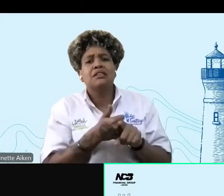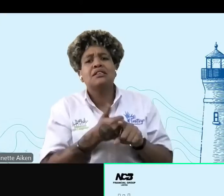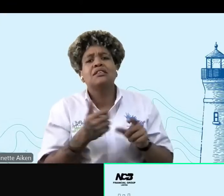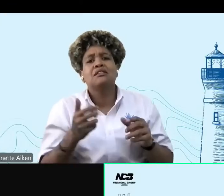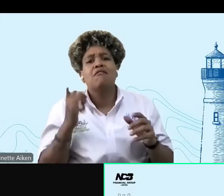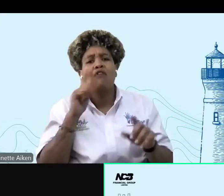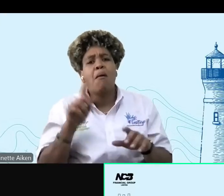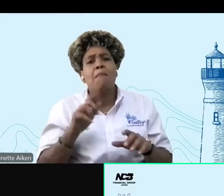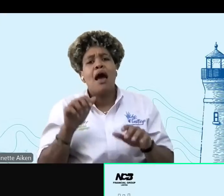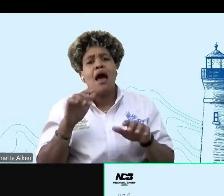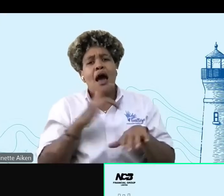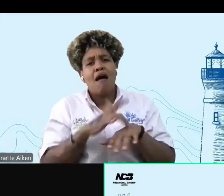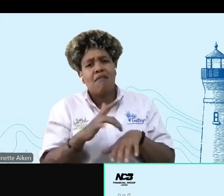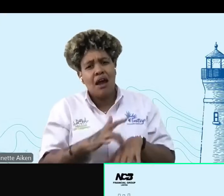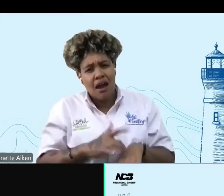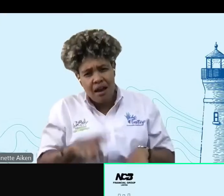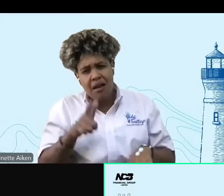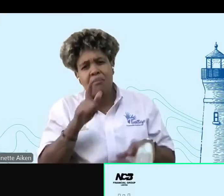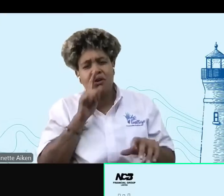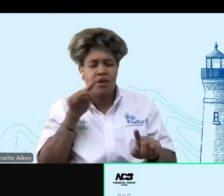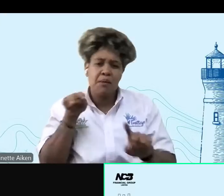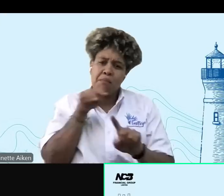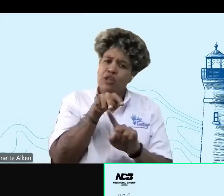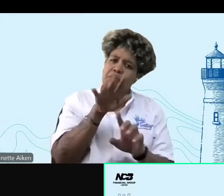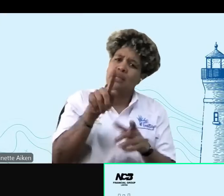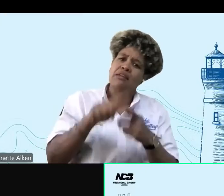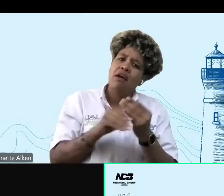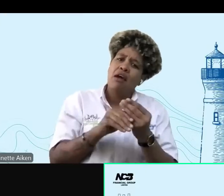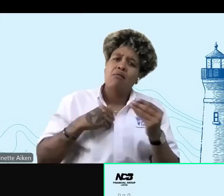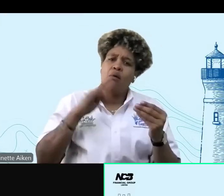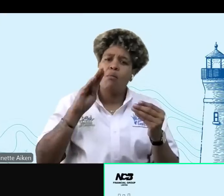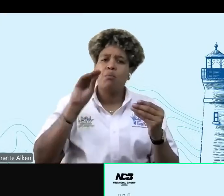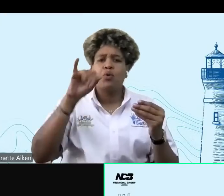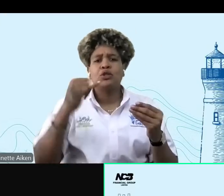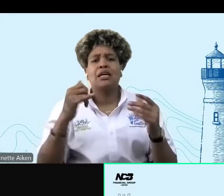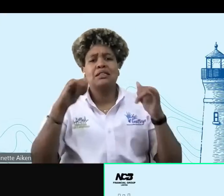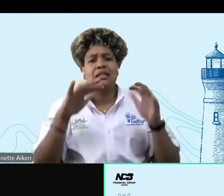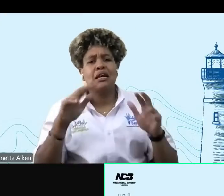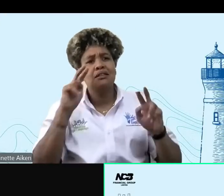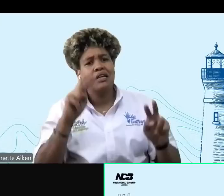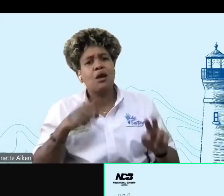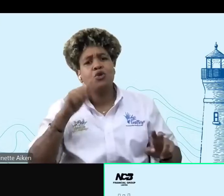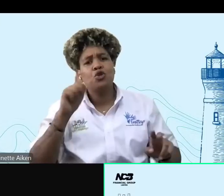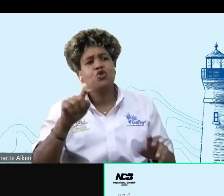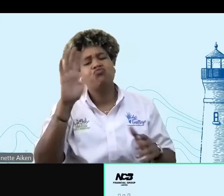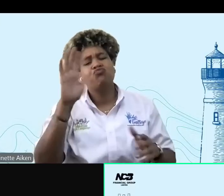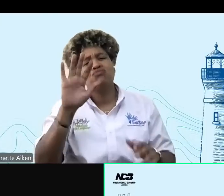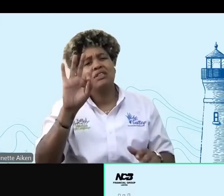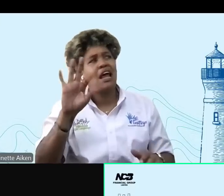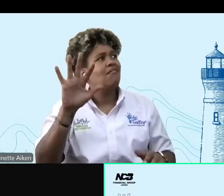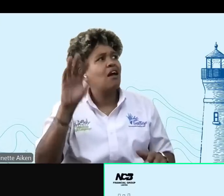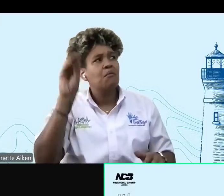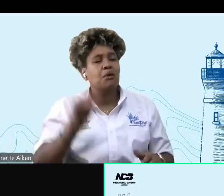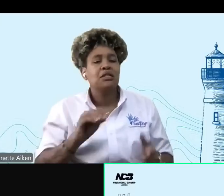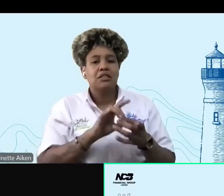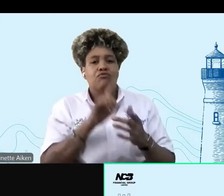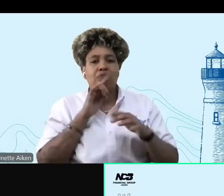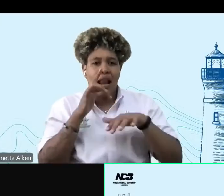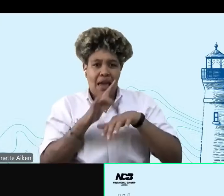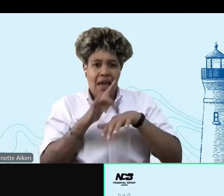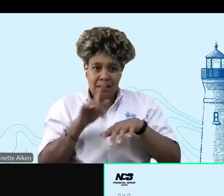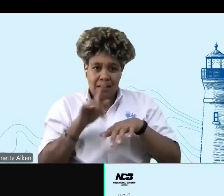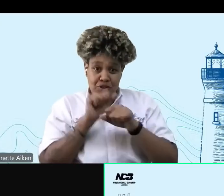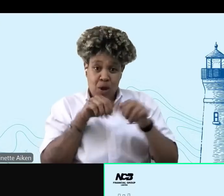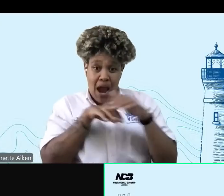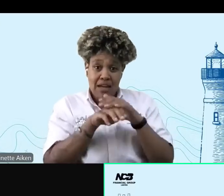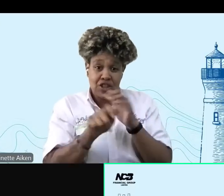availability perspective. The BOJ standards dictate that we should be at about 95% availability. So access to